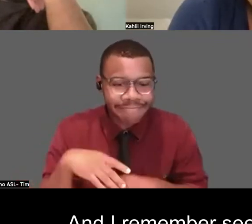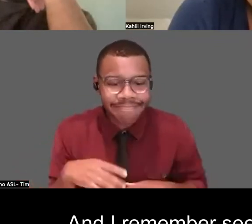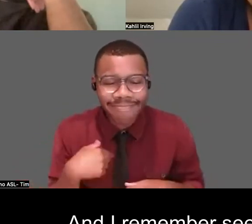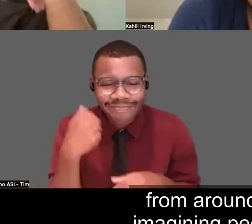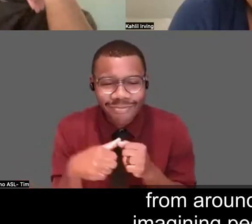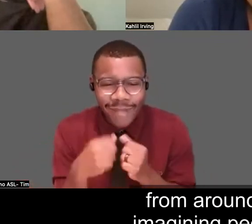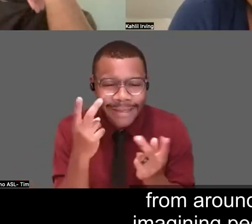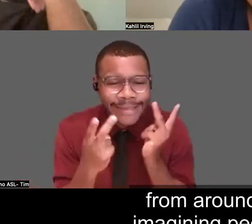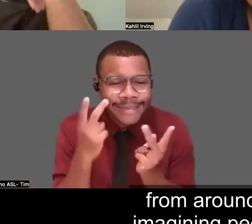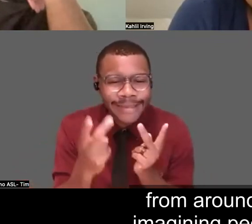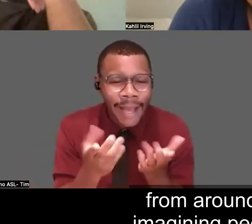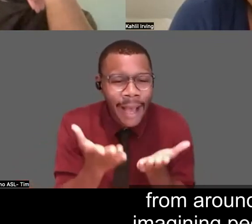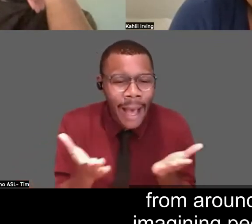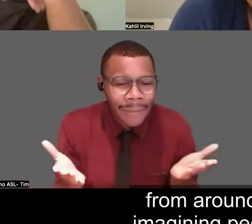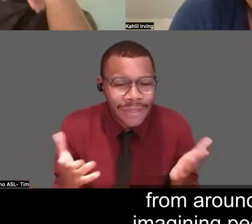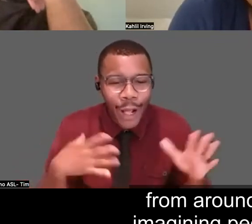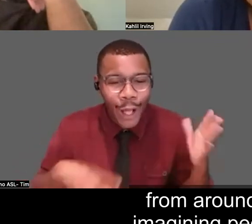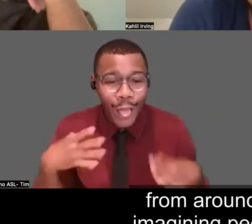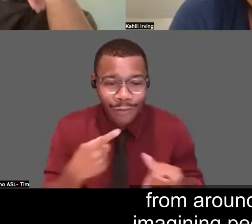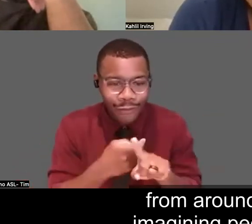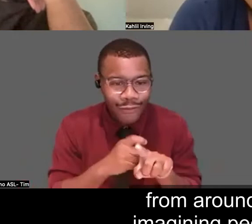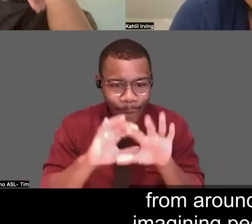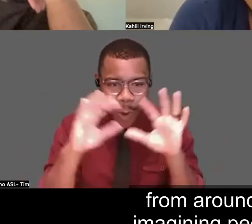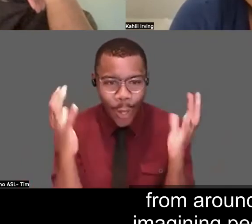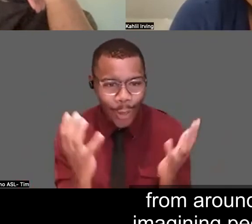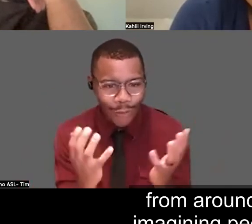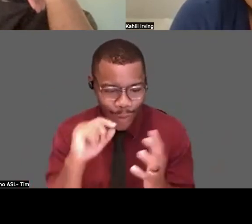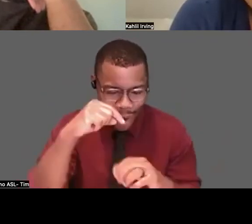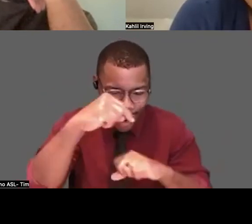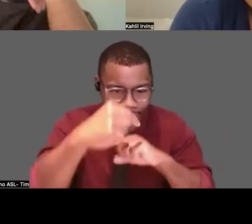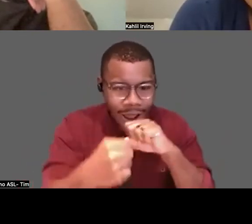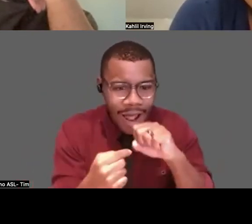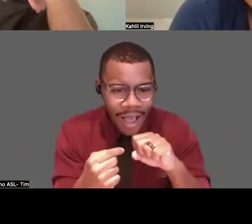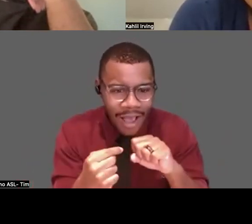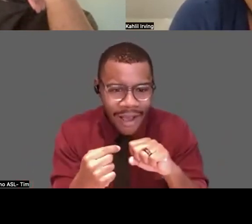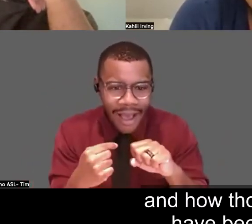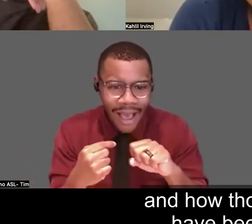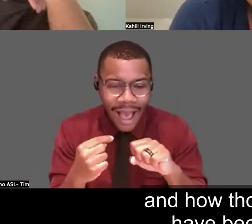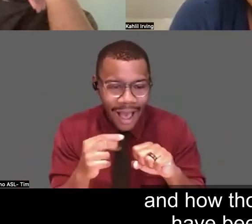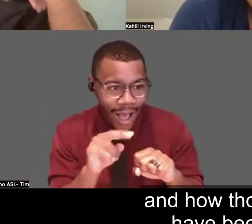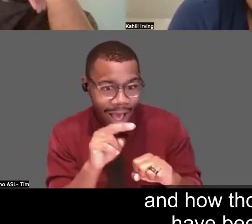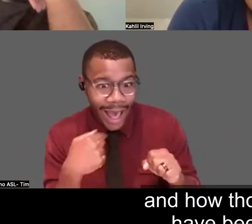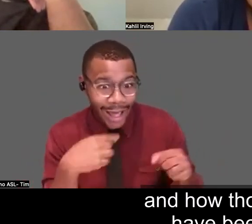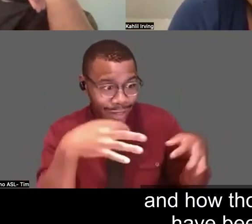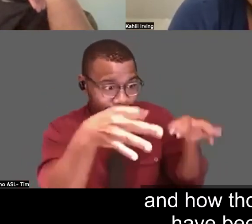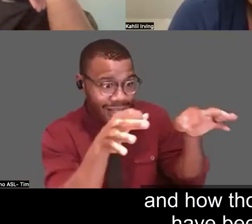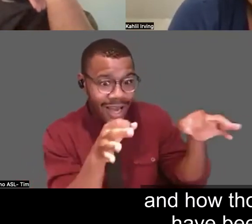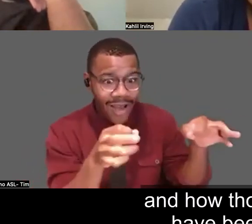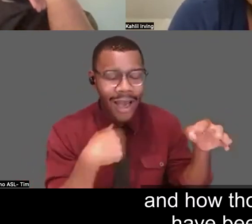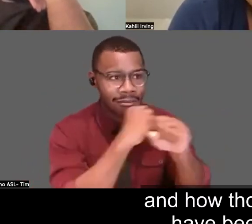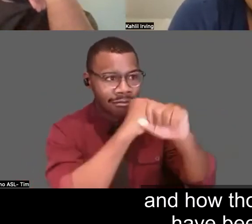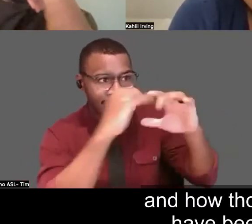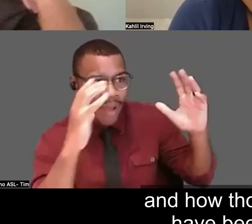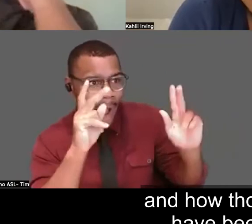and clothes from around the world and imagining people inside them, and how